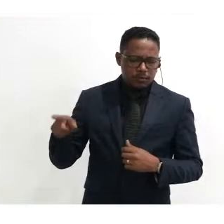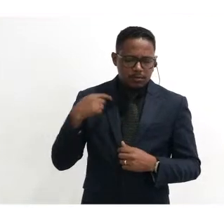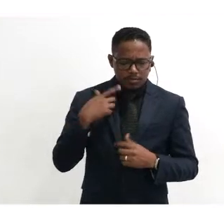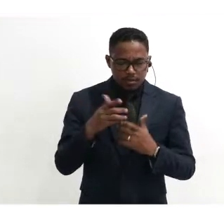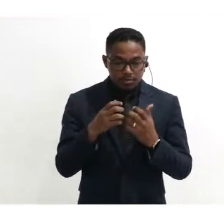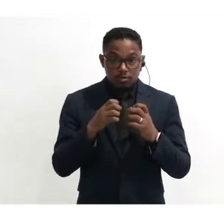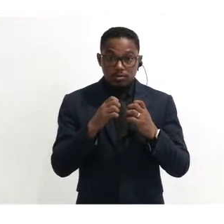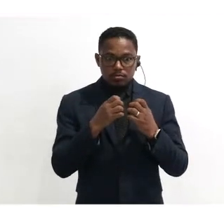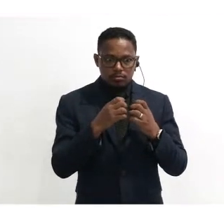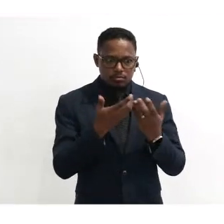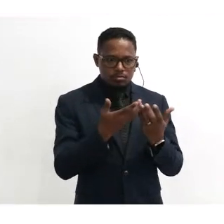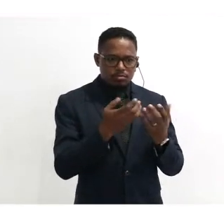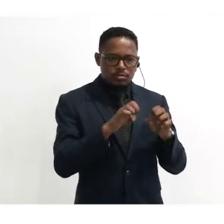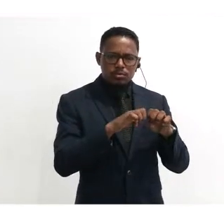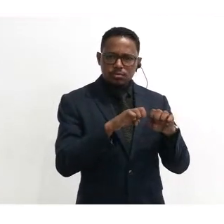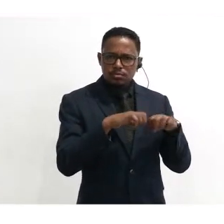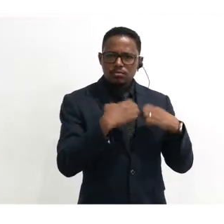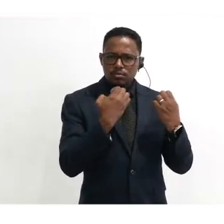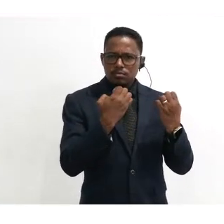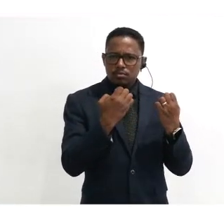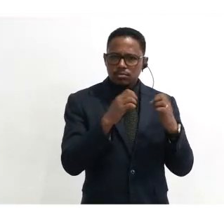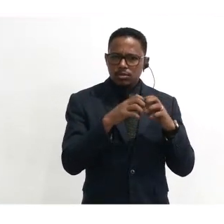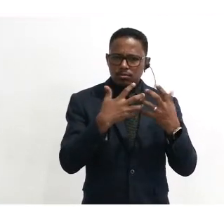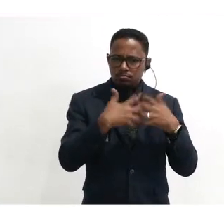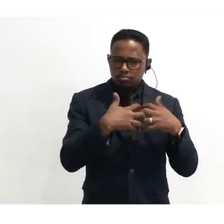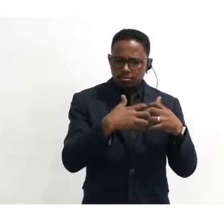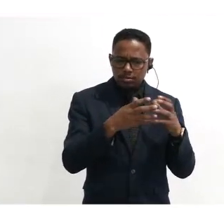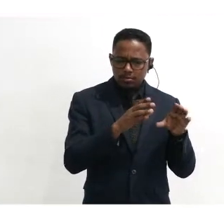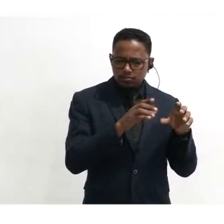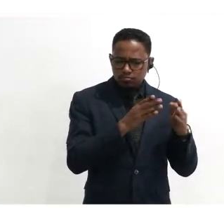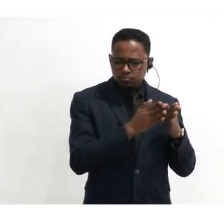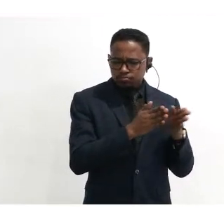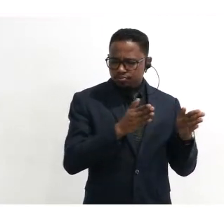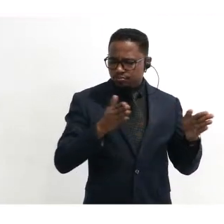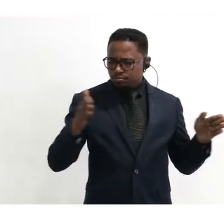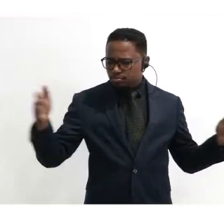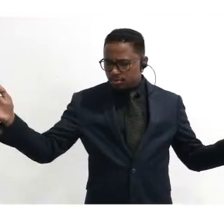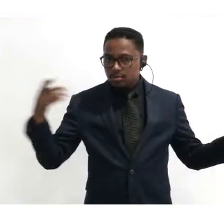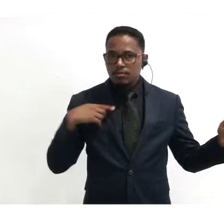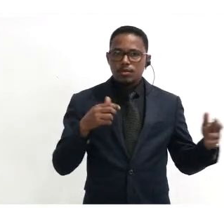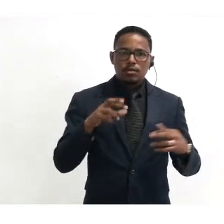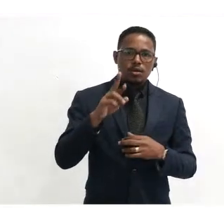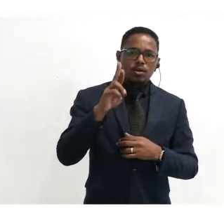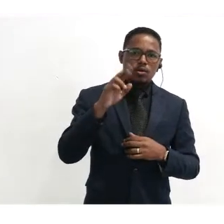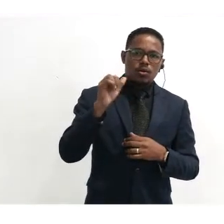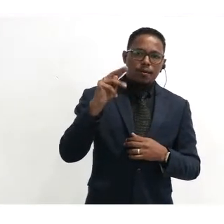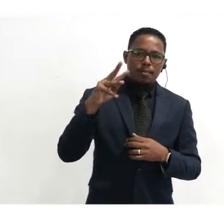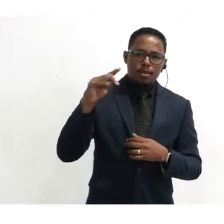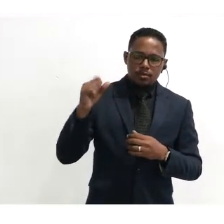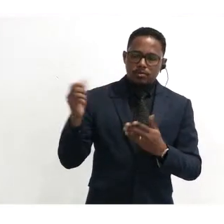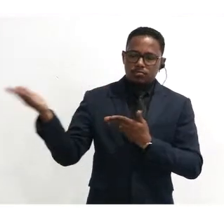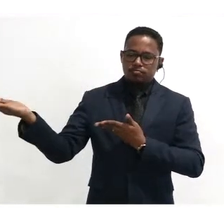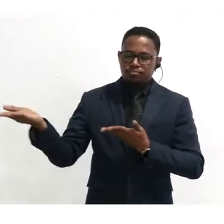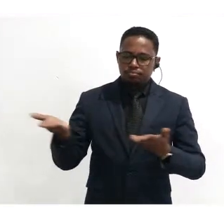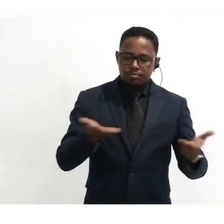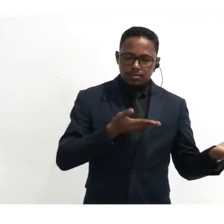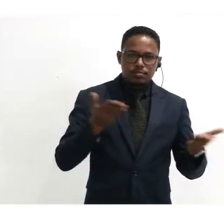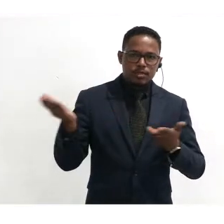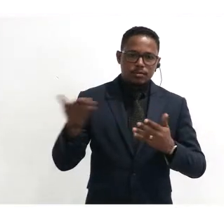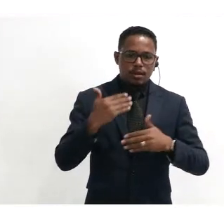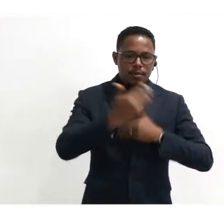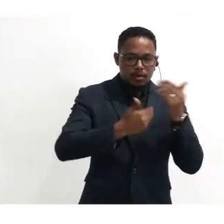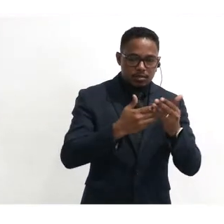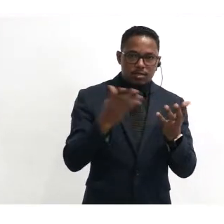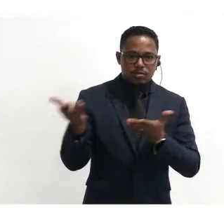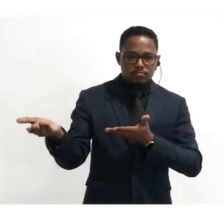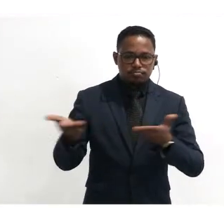overhead vehicles or robotic vehicles transporting wafers from process station to process station. Very few people in those